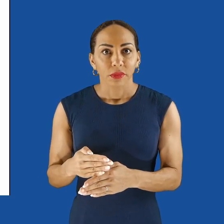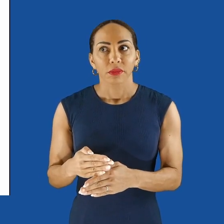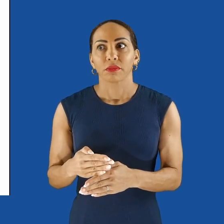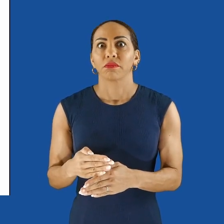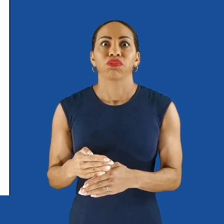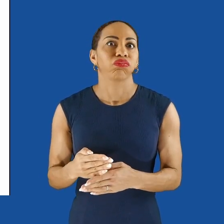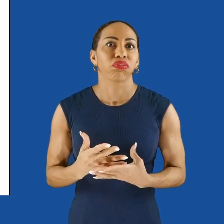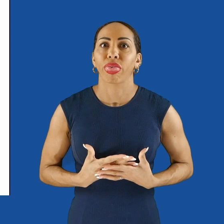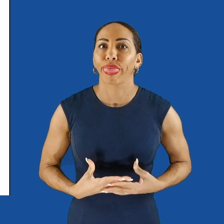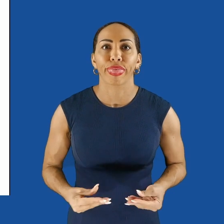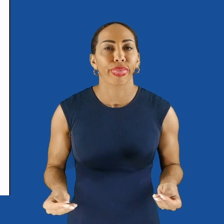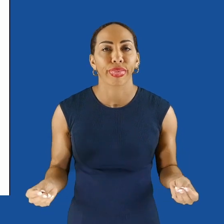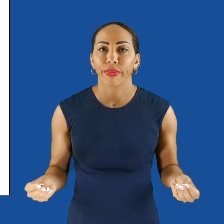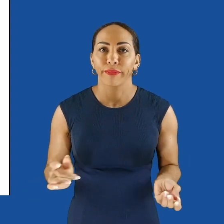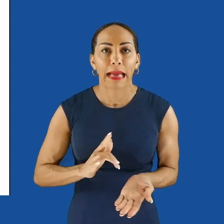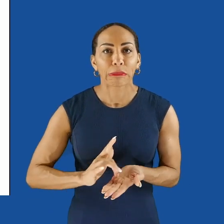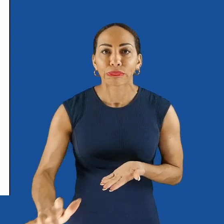I'm too fatigued